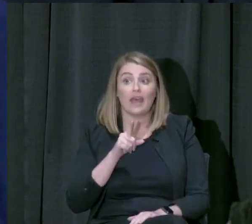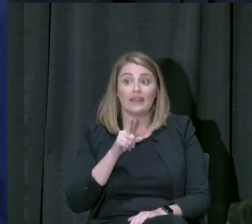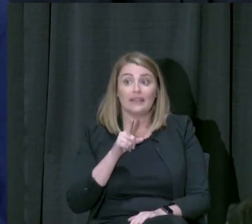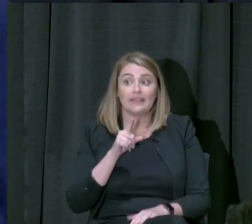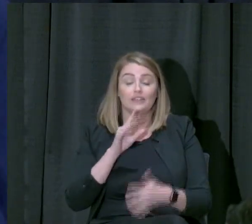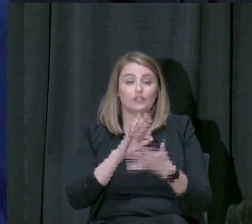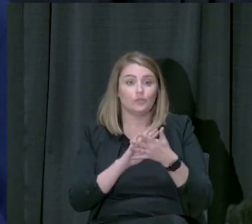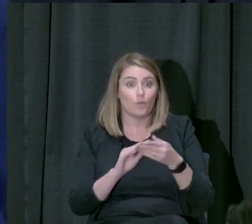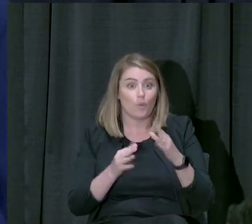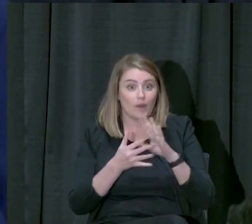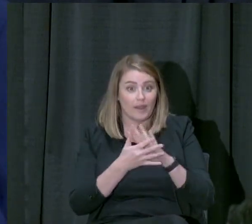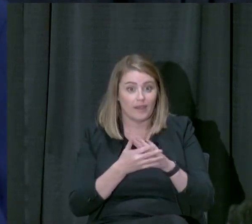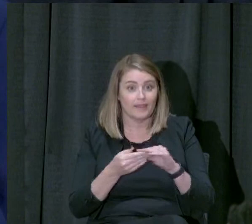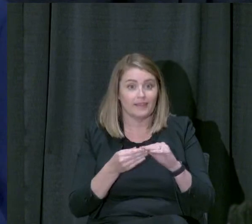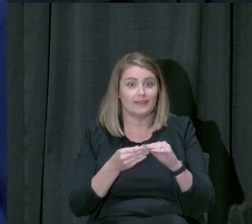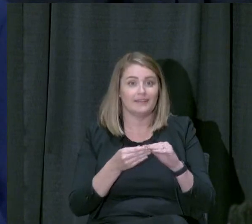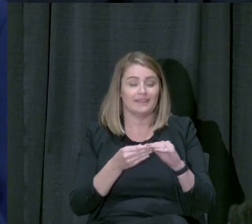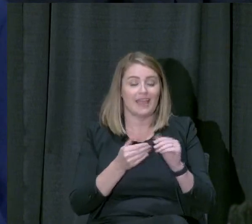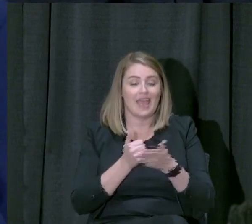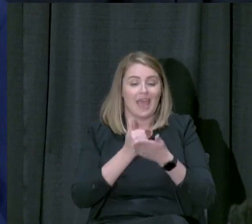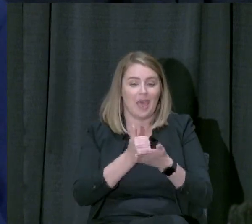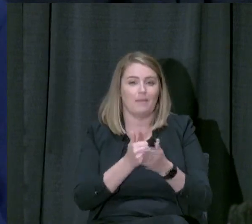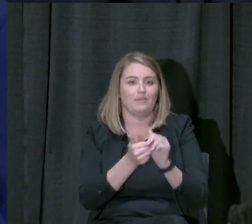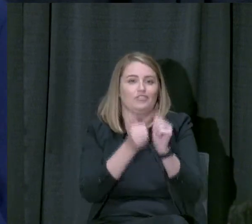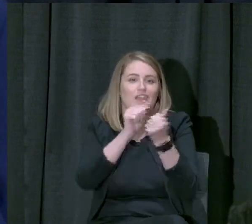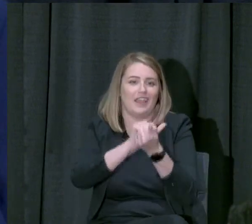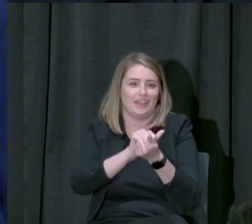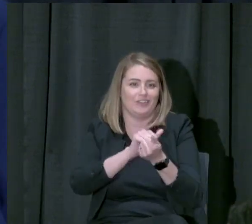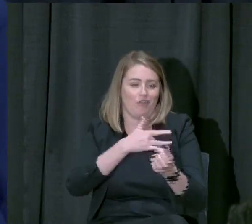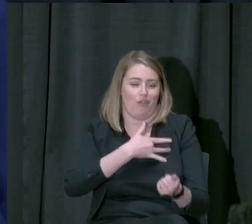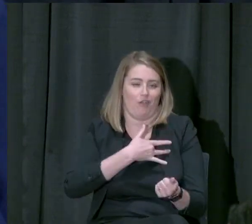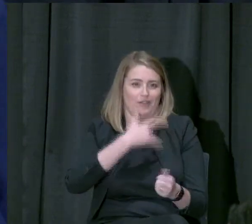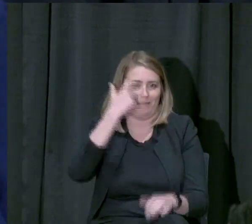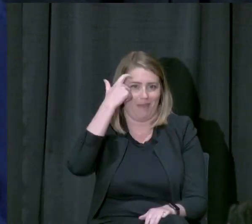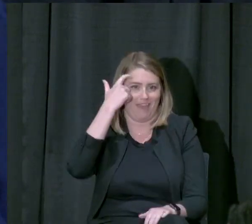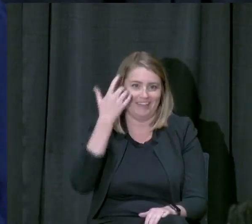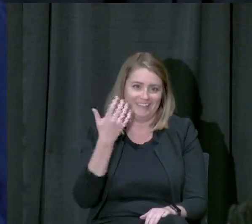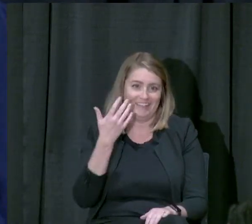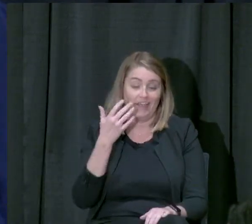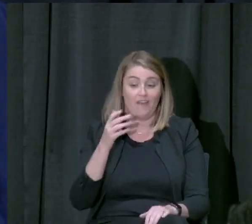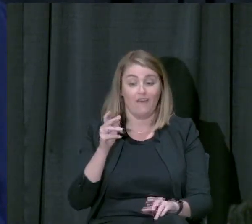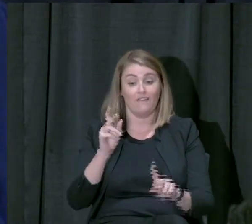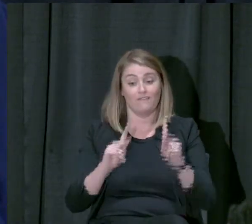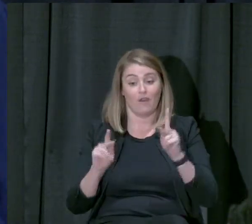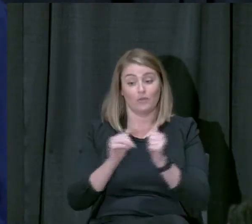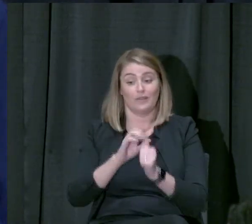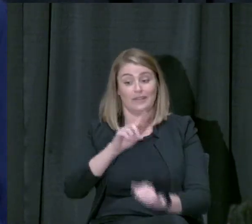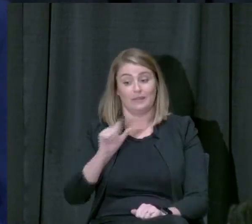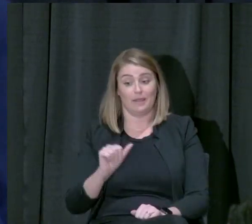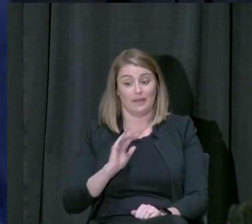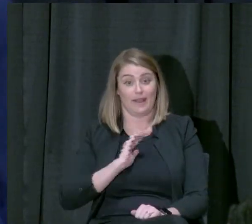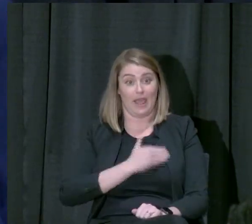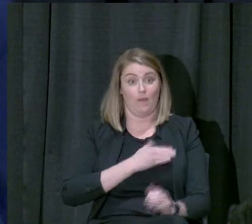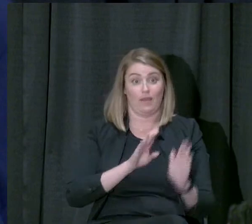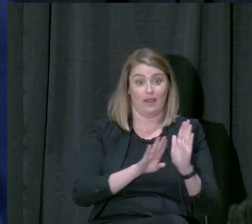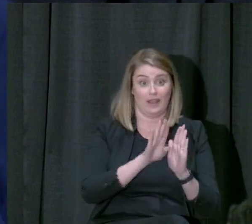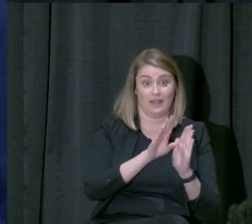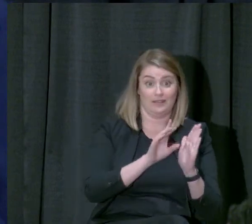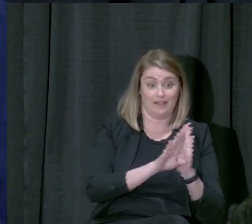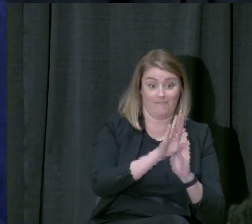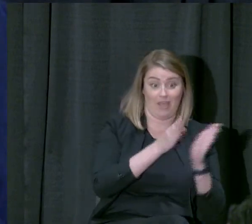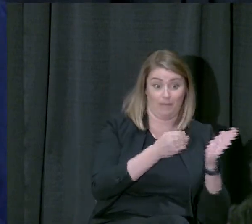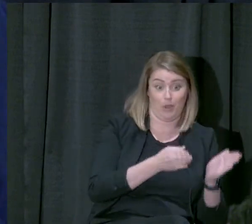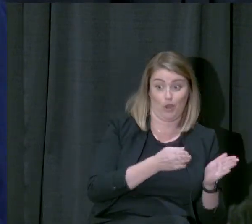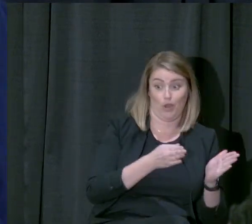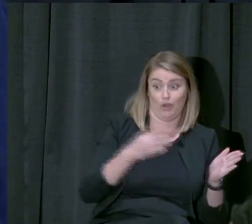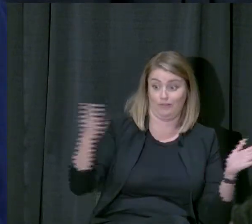stories help change hearts and minds, and putting folks with disabilities and our developers in a room